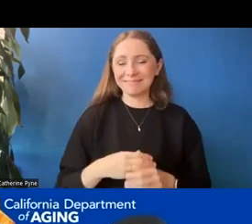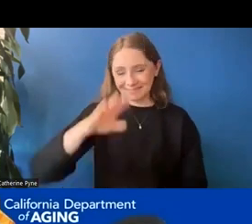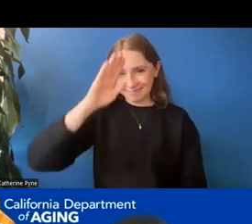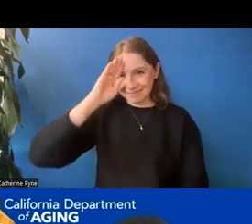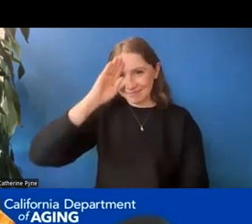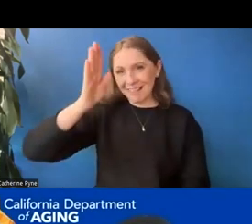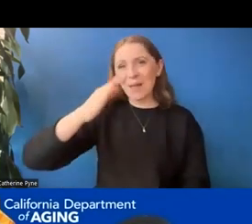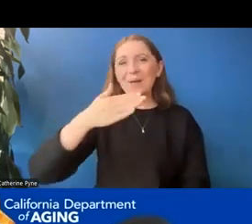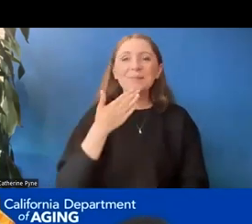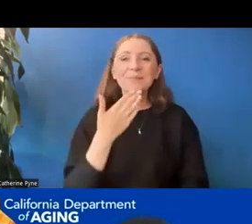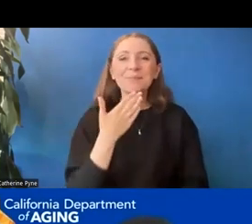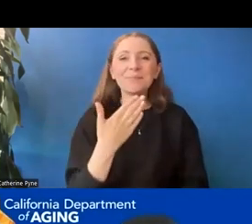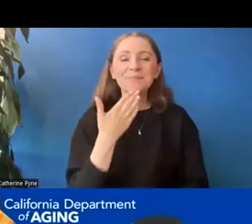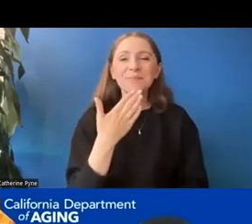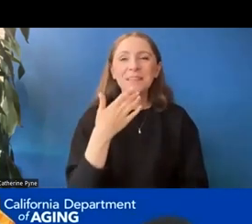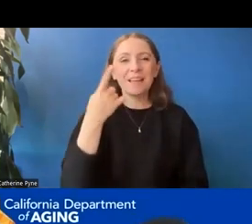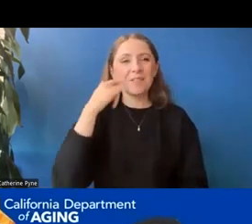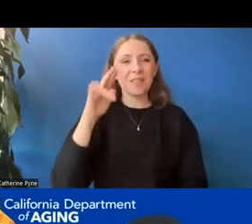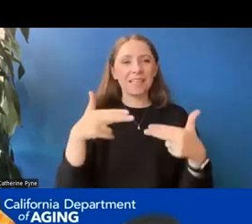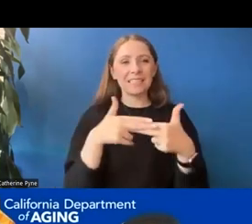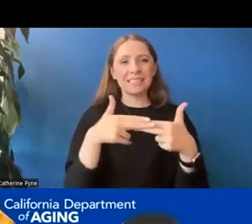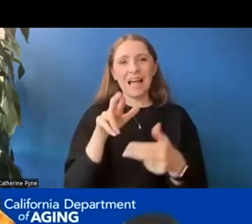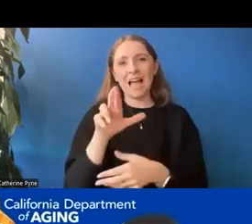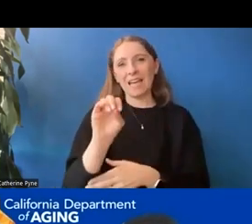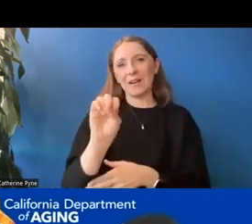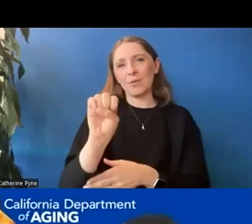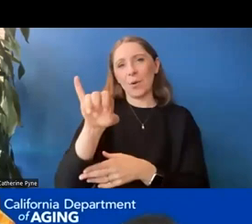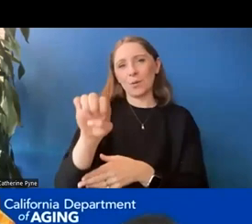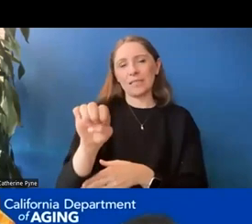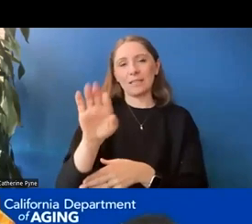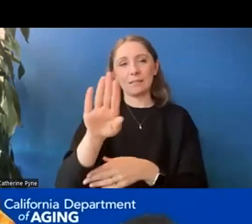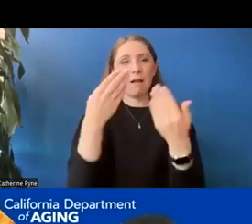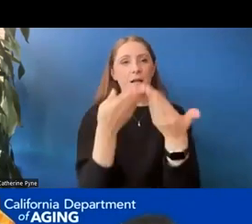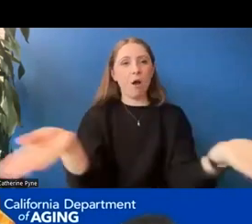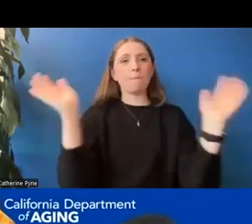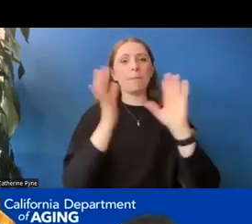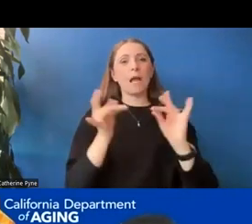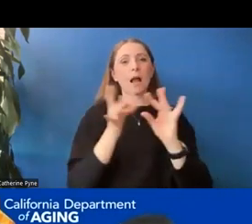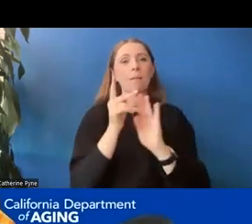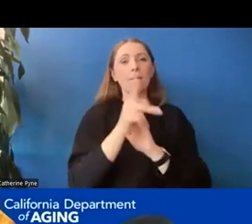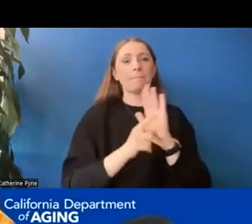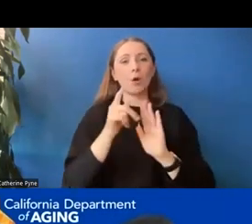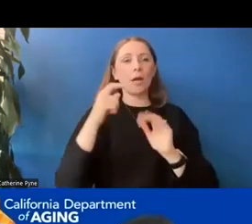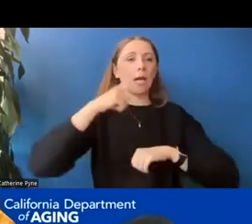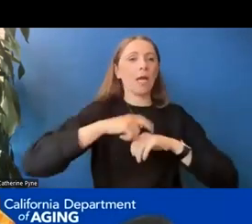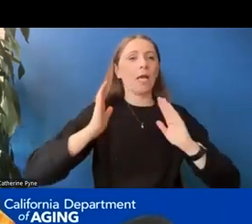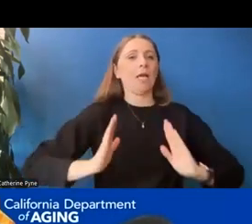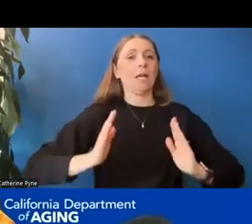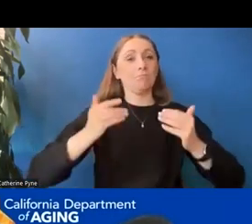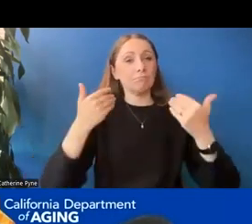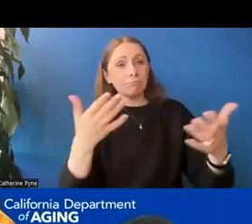Hello, thank you. Thanks for that slide, Rosie. This is our public comment period. The public's invited to make